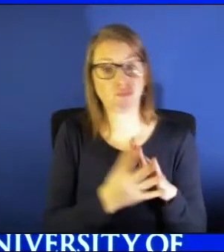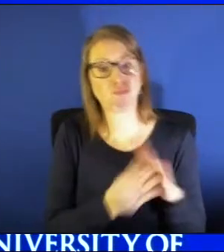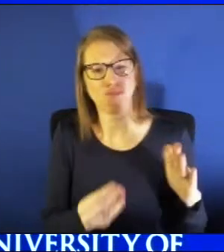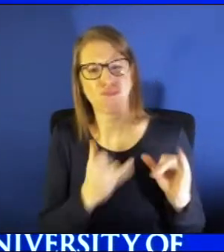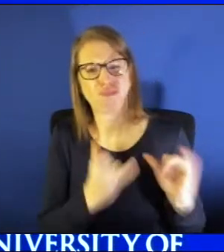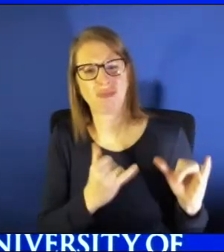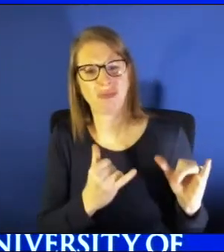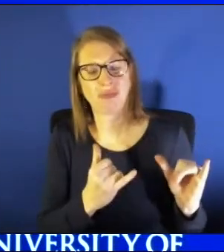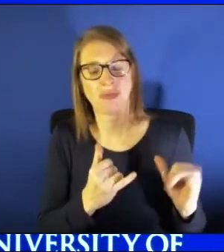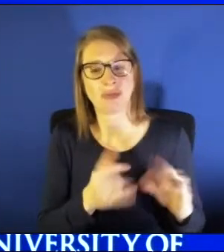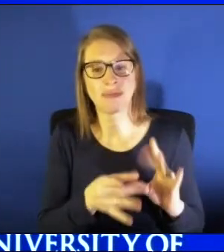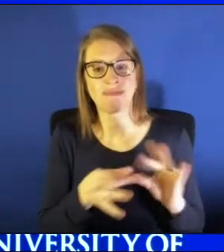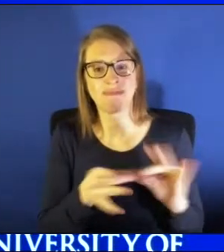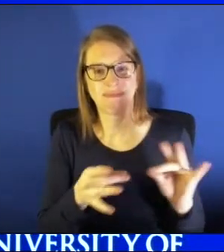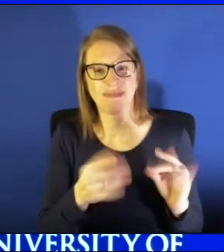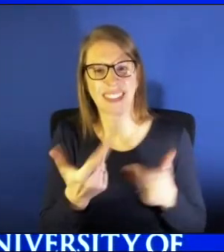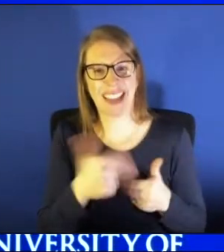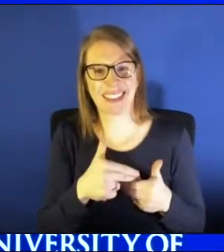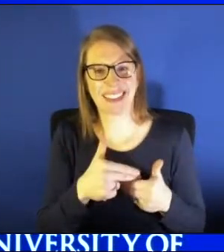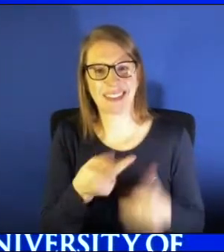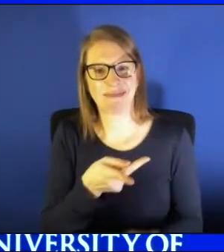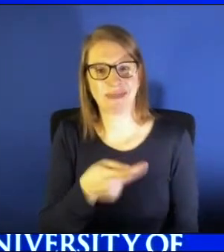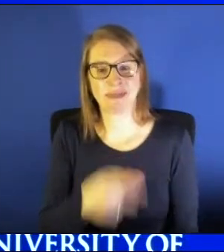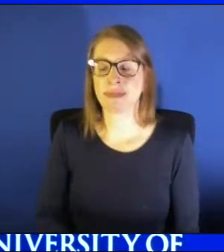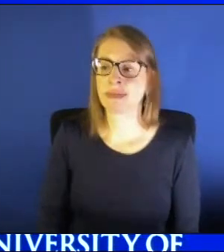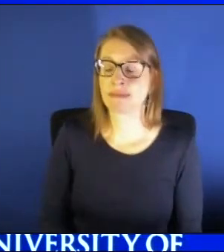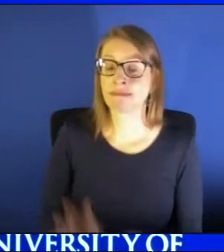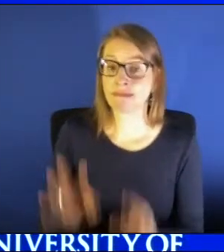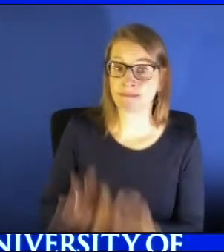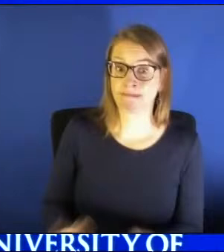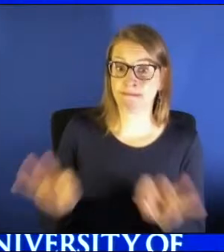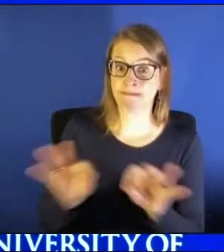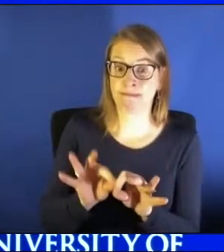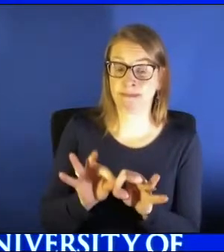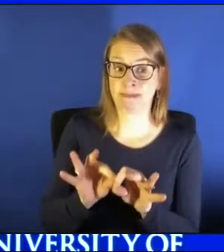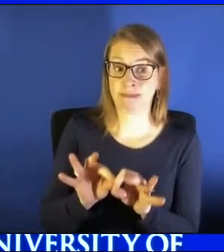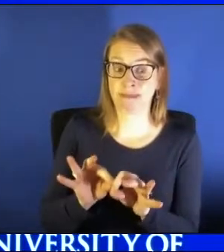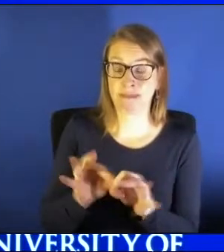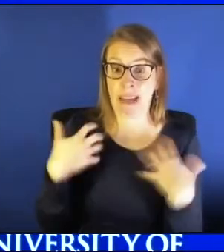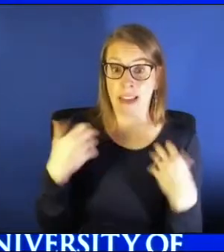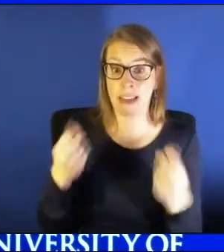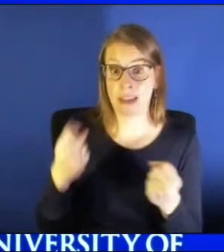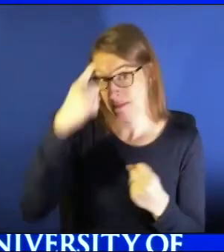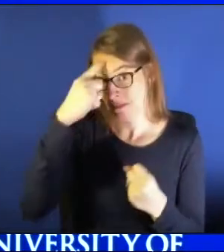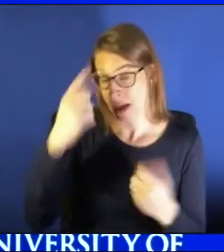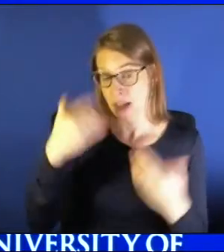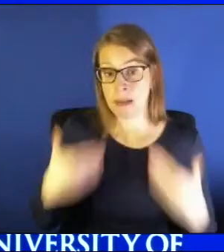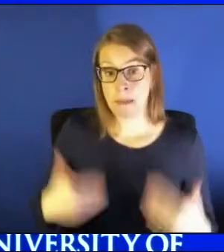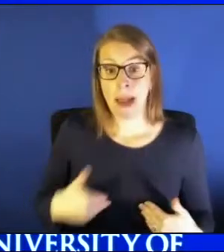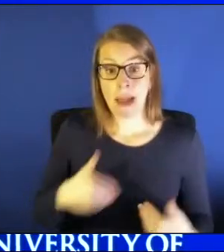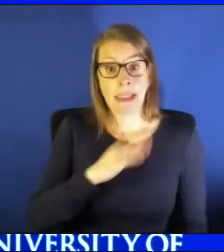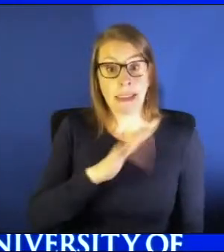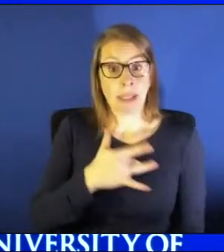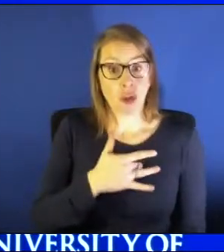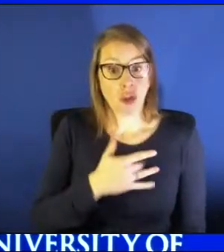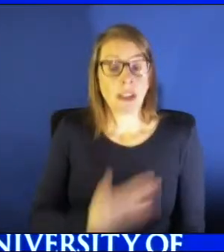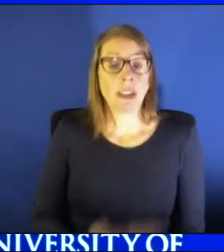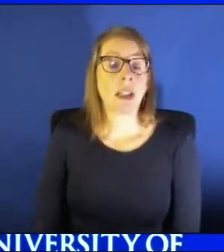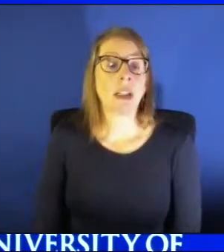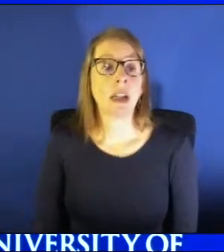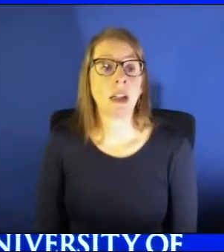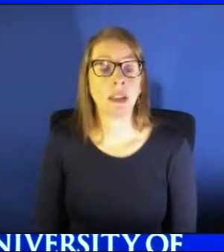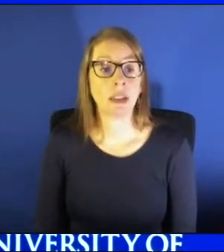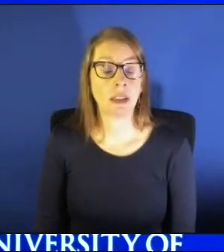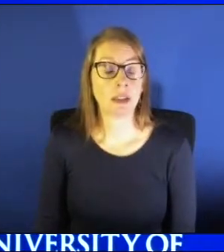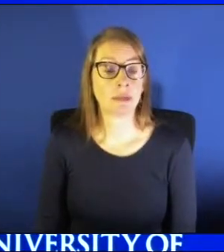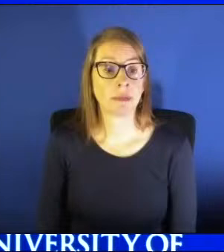be healthy in mind, body, and spirit. And I think being outside and doing those things, either walking or running or the combination of the